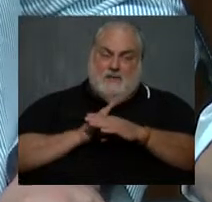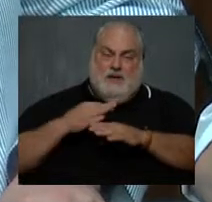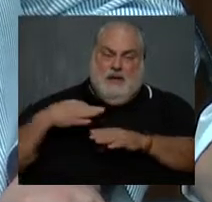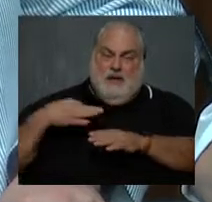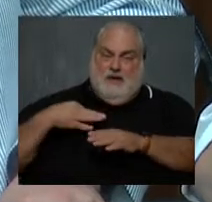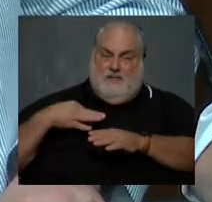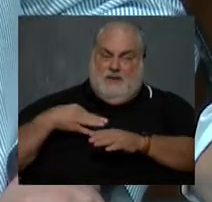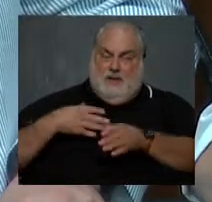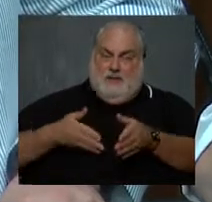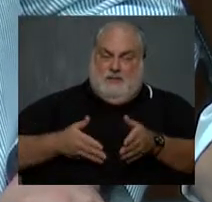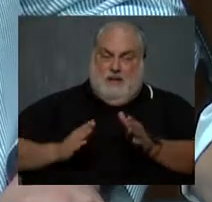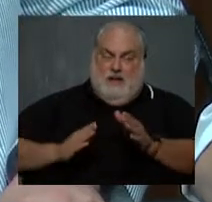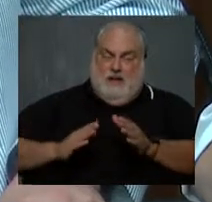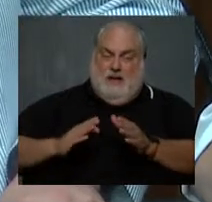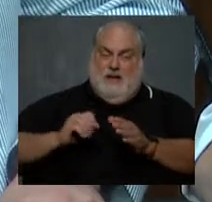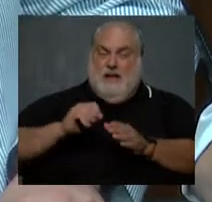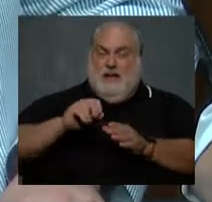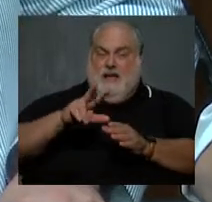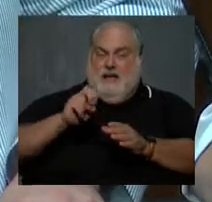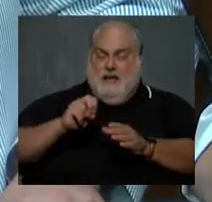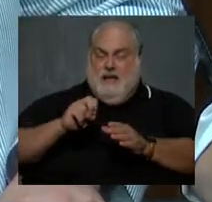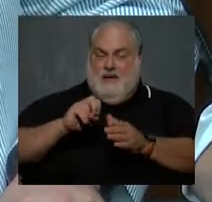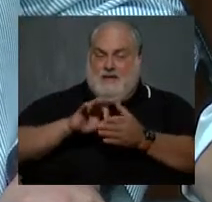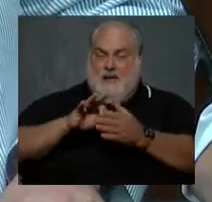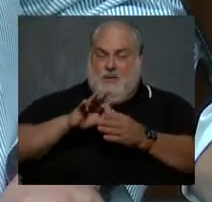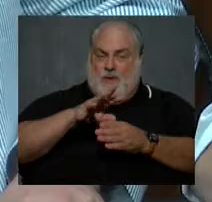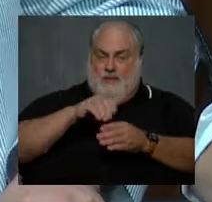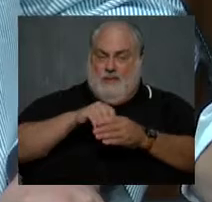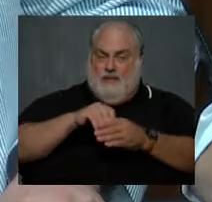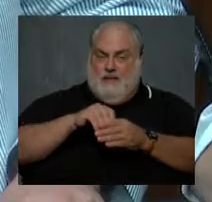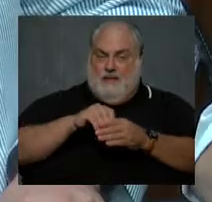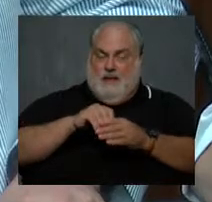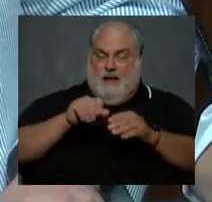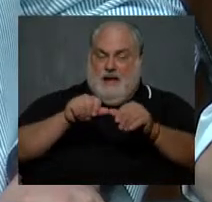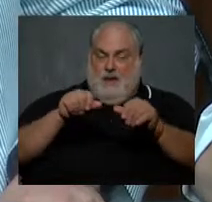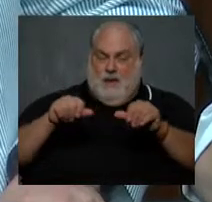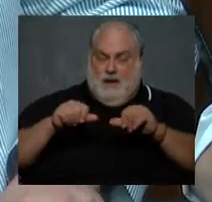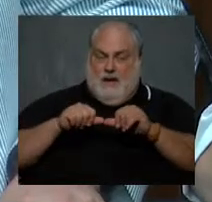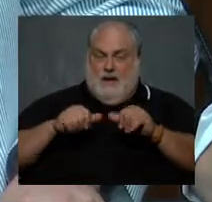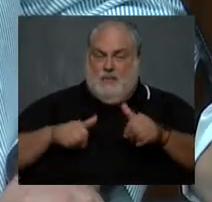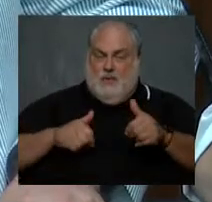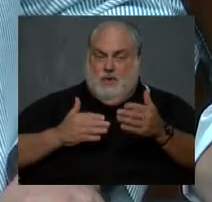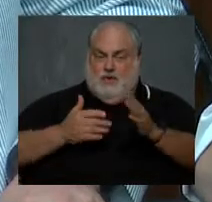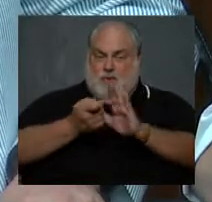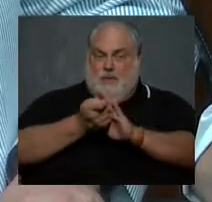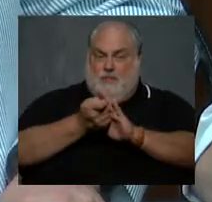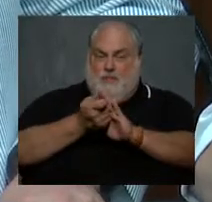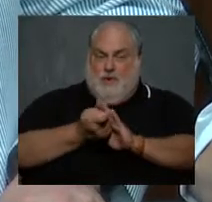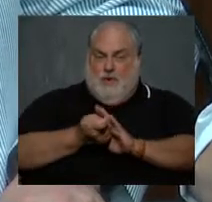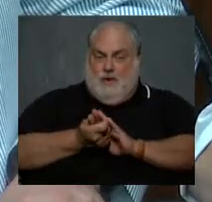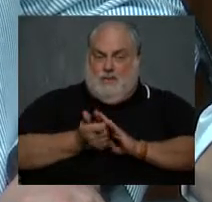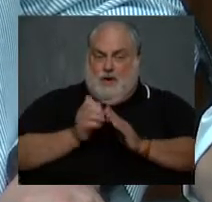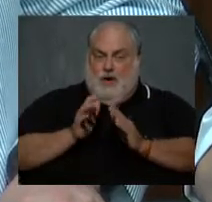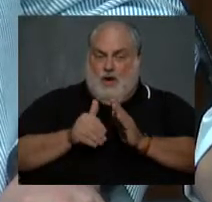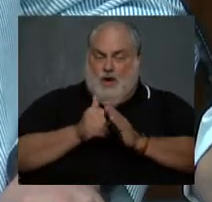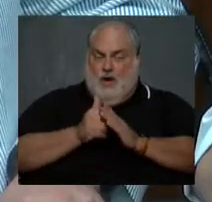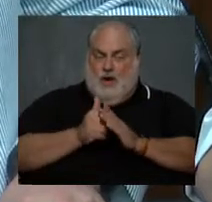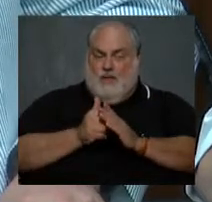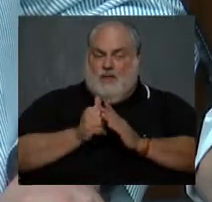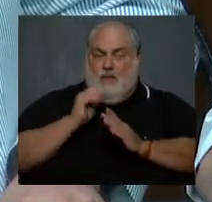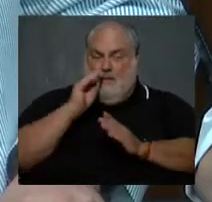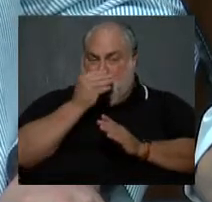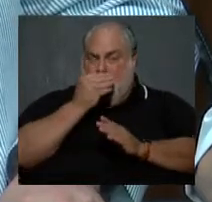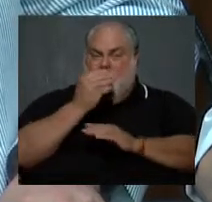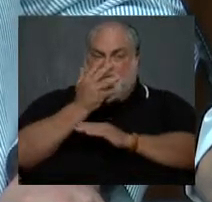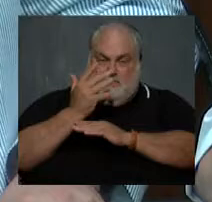also requesting to allow easements to count in the buffer width requirement. The applicant is also proposing to remove all the existing vegetation within the